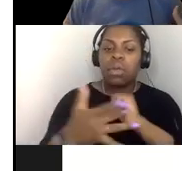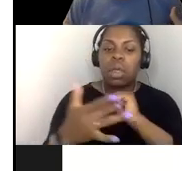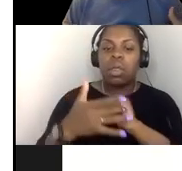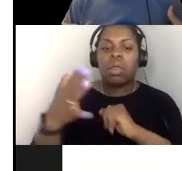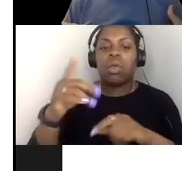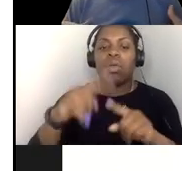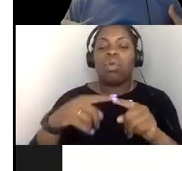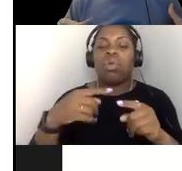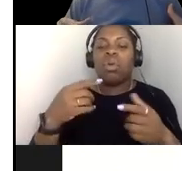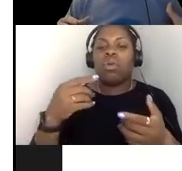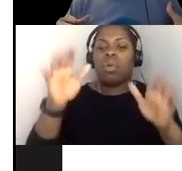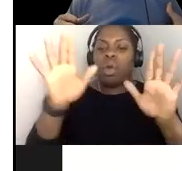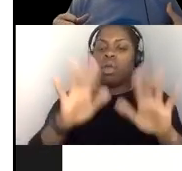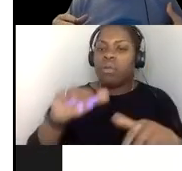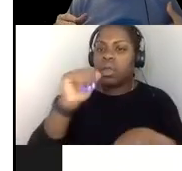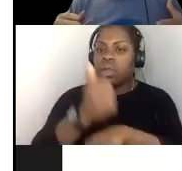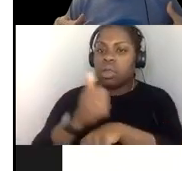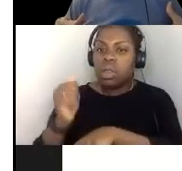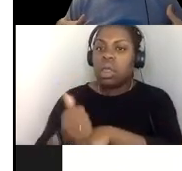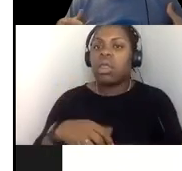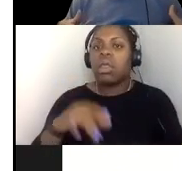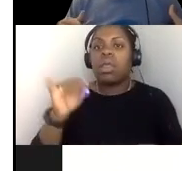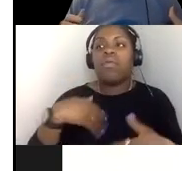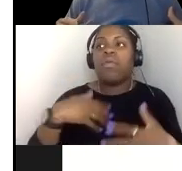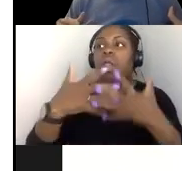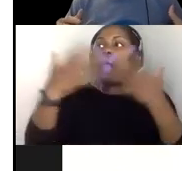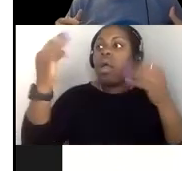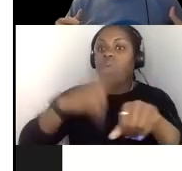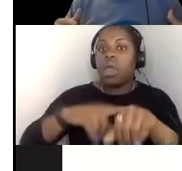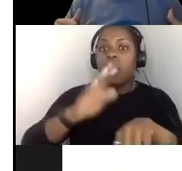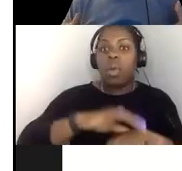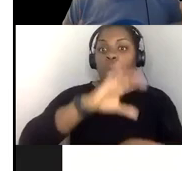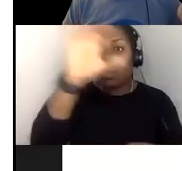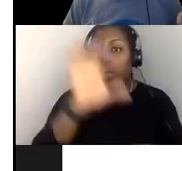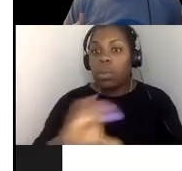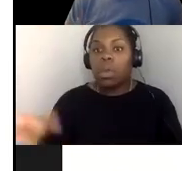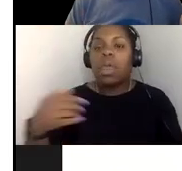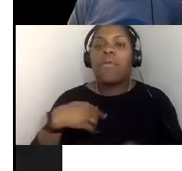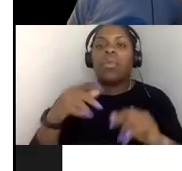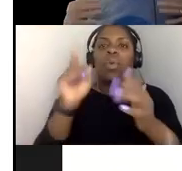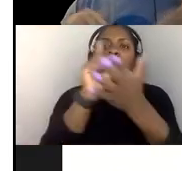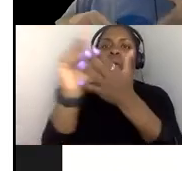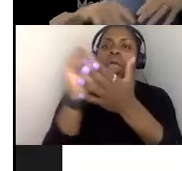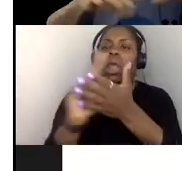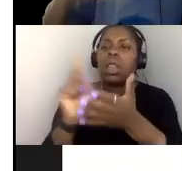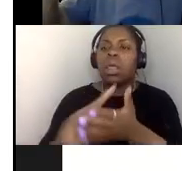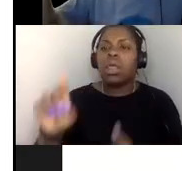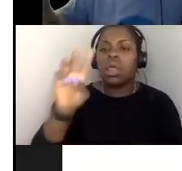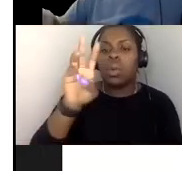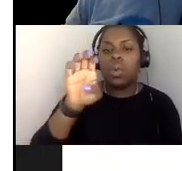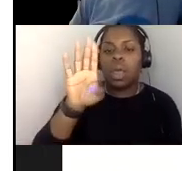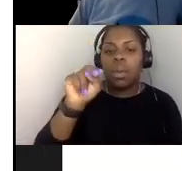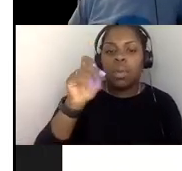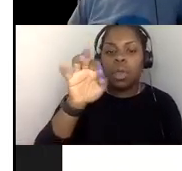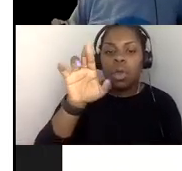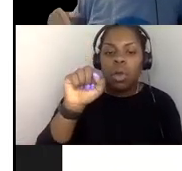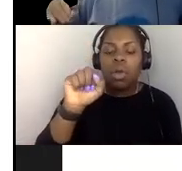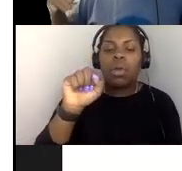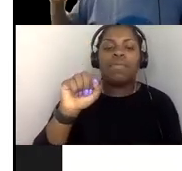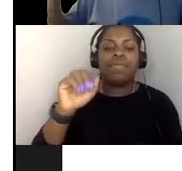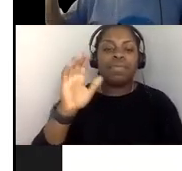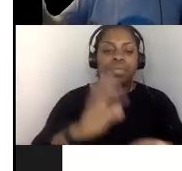Zoom, they've been doing weekly webinars on issues related to incarceration and the surveillance